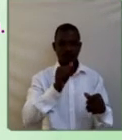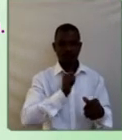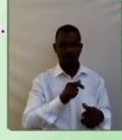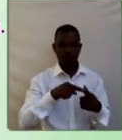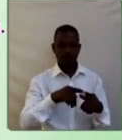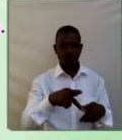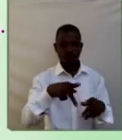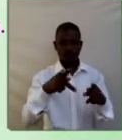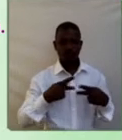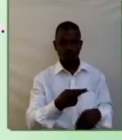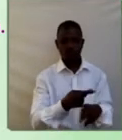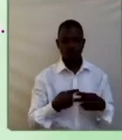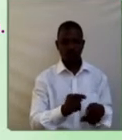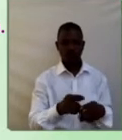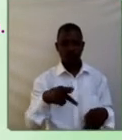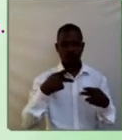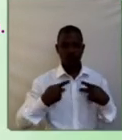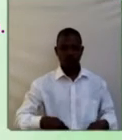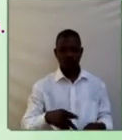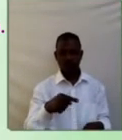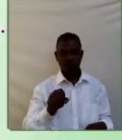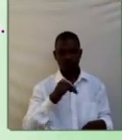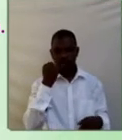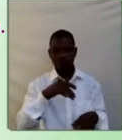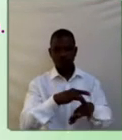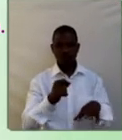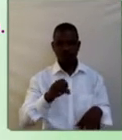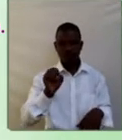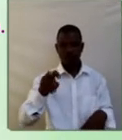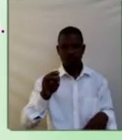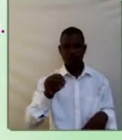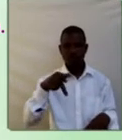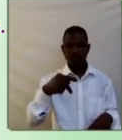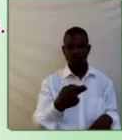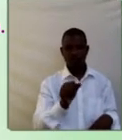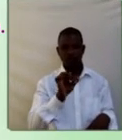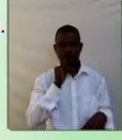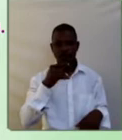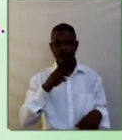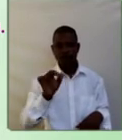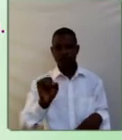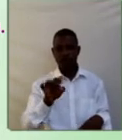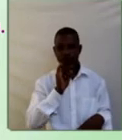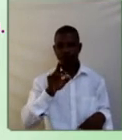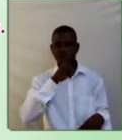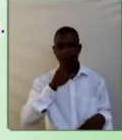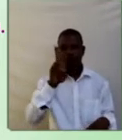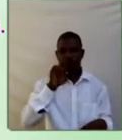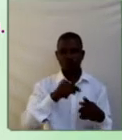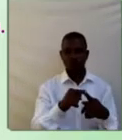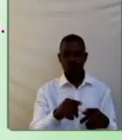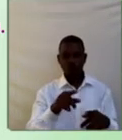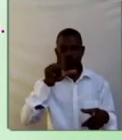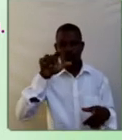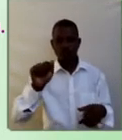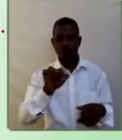personal pronouns. They are called emphatic pronouns. Reflexive pronouns are used to lay emphasis